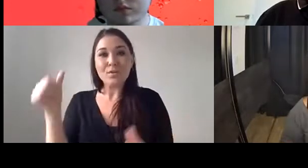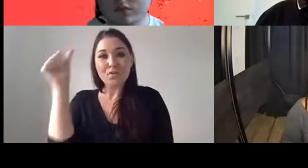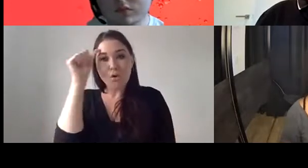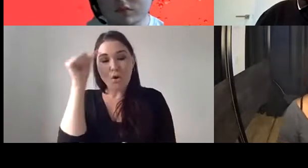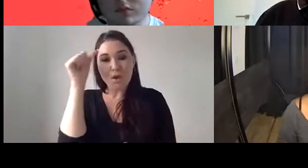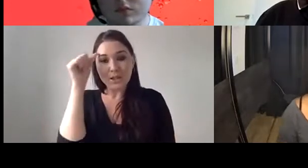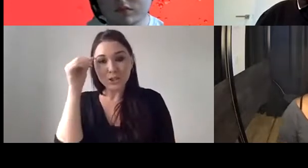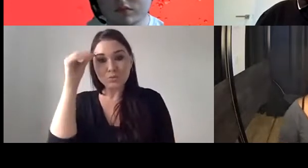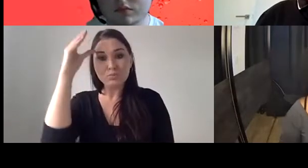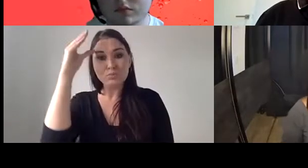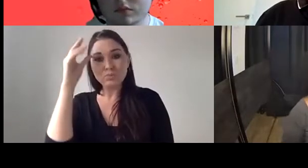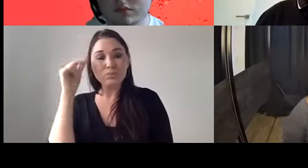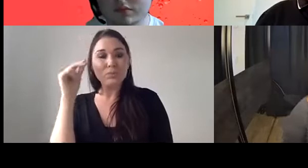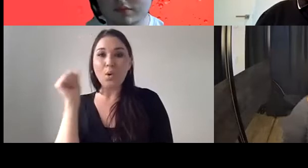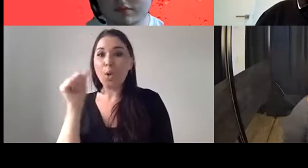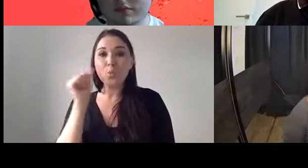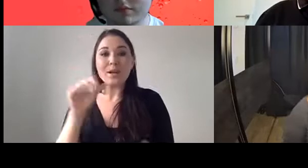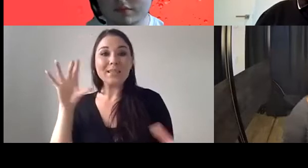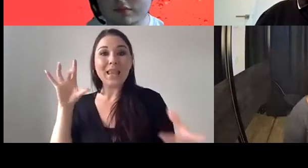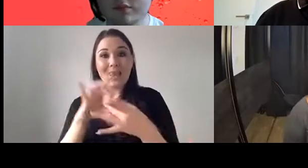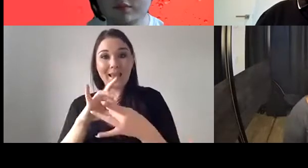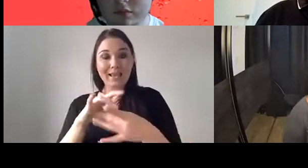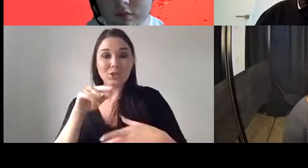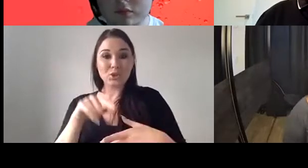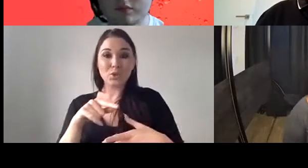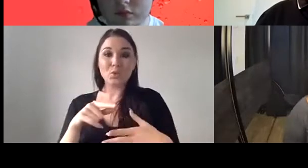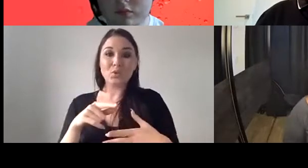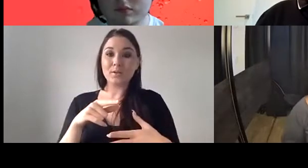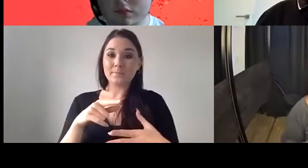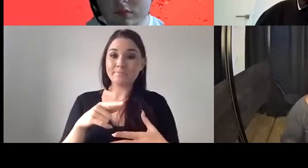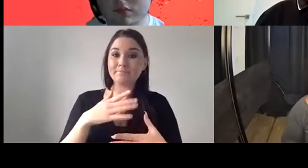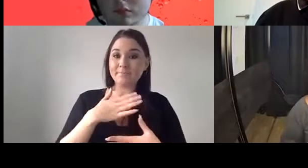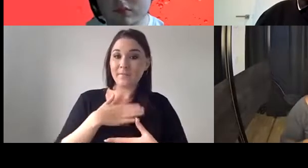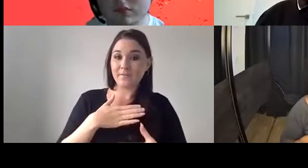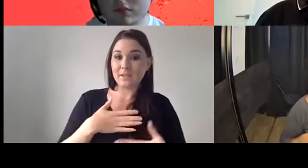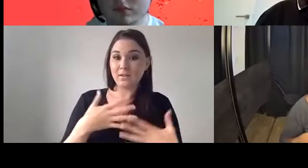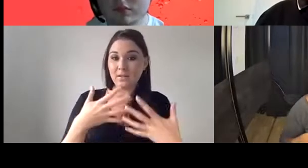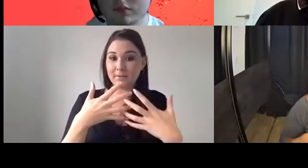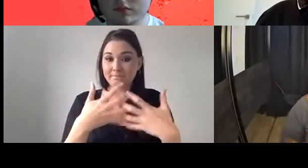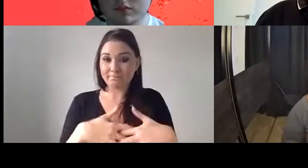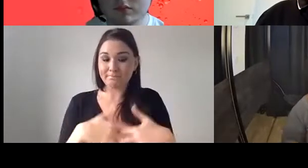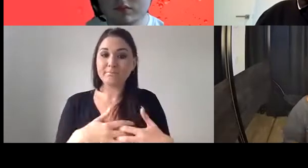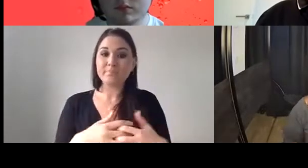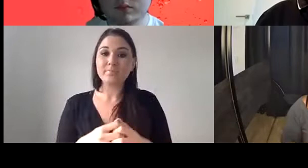not always linked to high diploma. And this is, in my opinion, one of the high